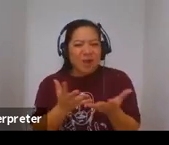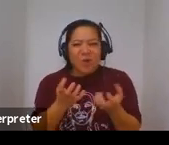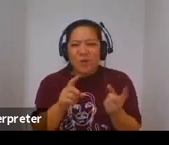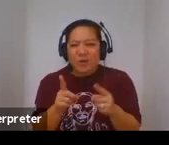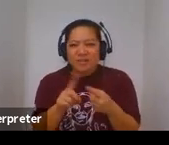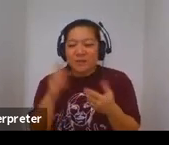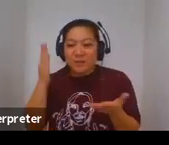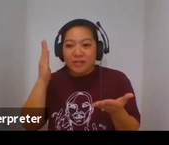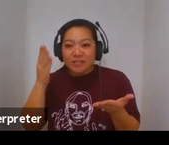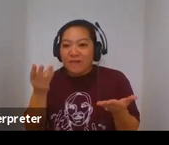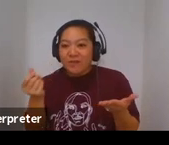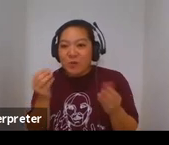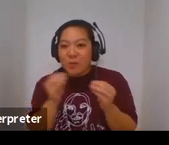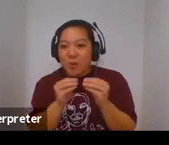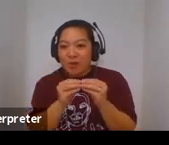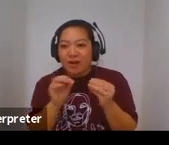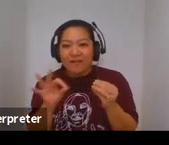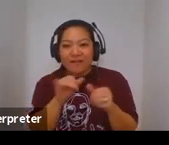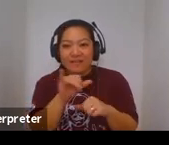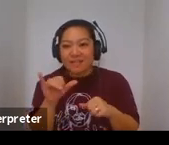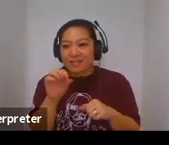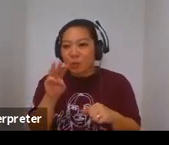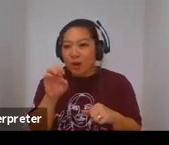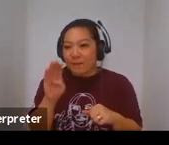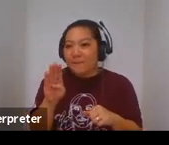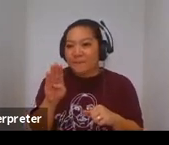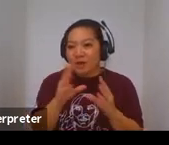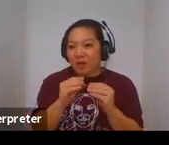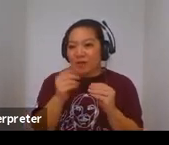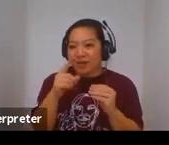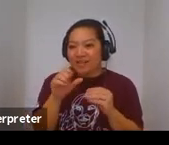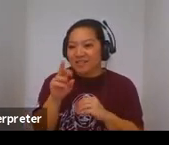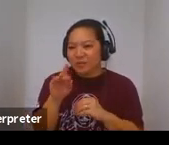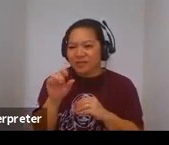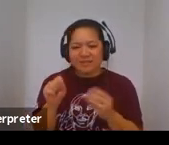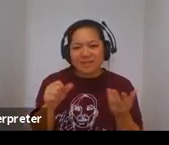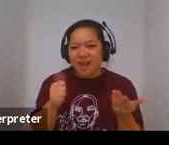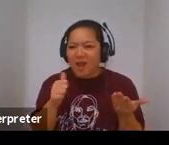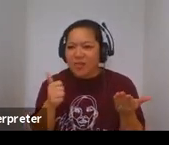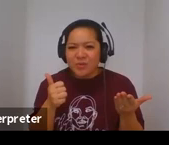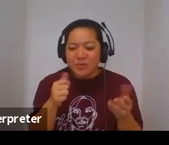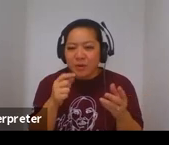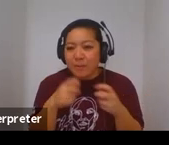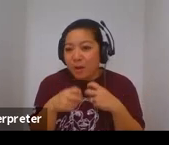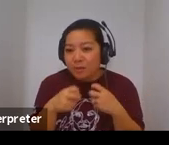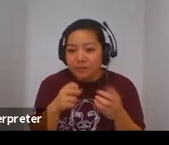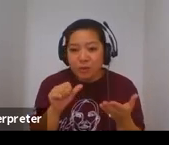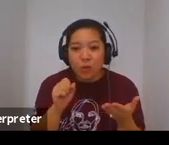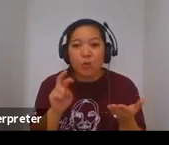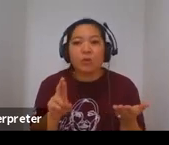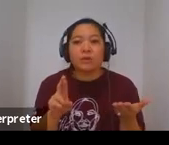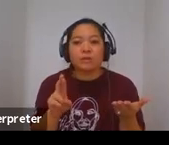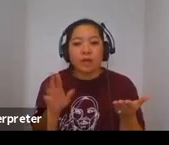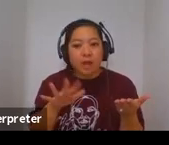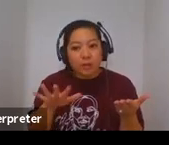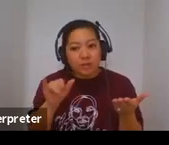be presenting a few more of these web conferences in this series for you. Are there other issues or